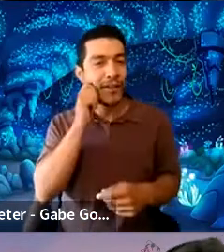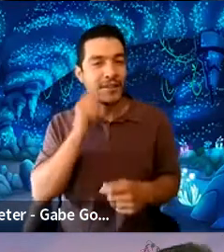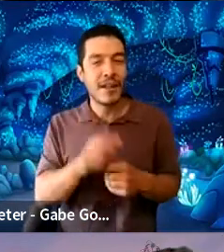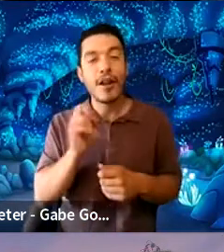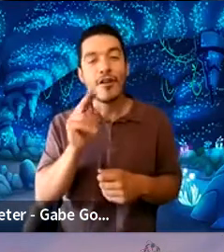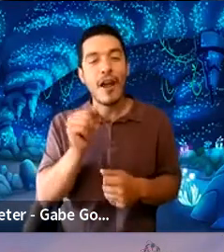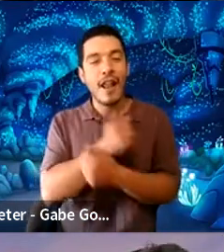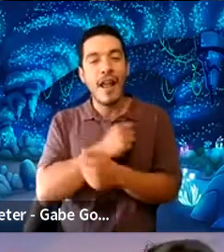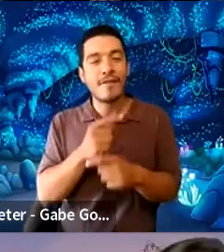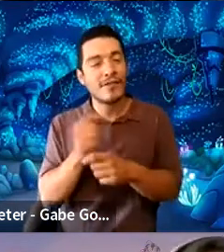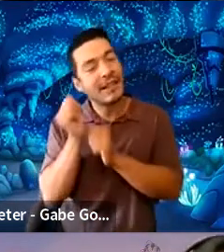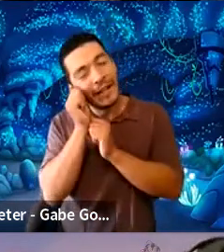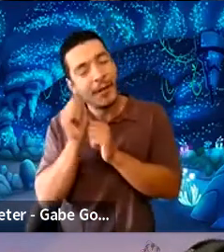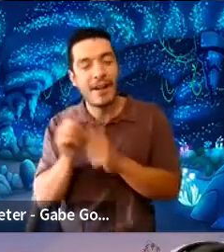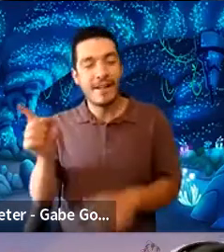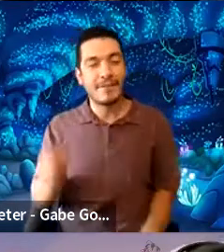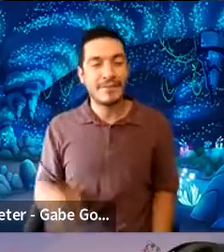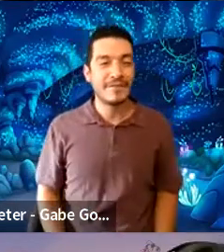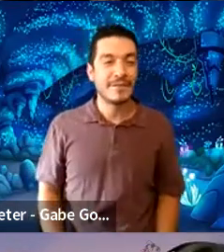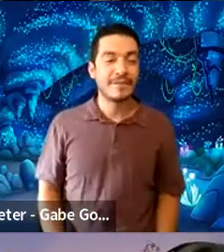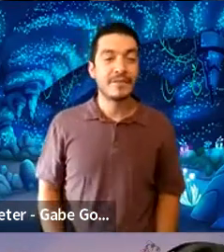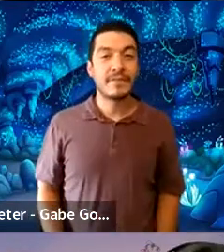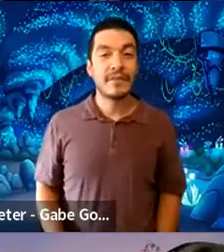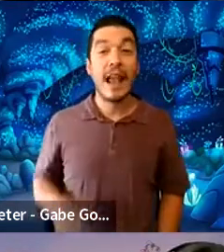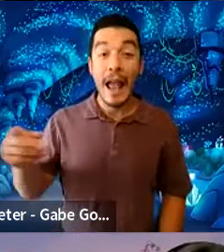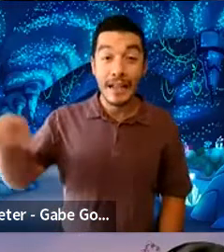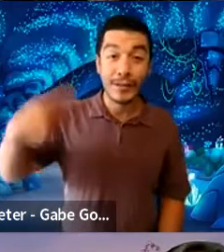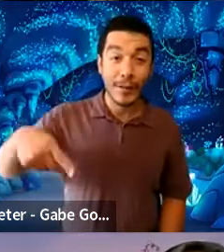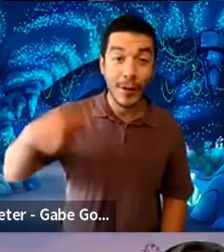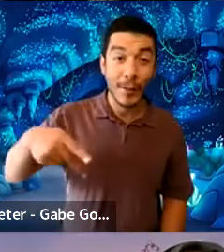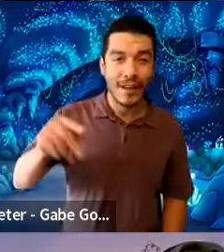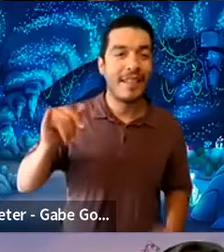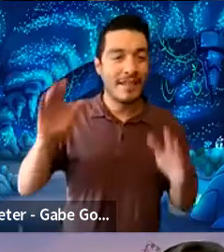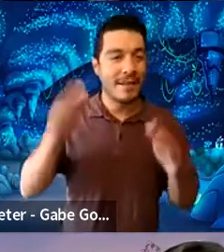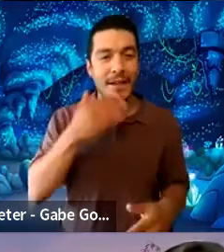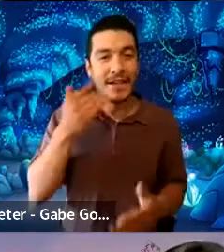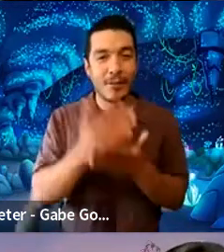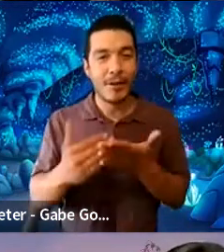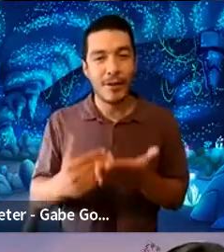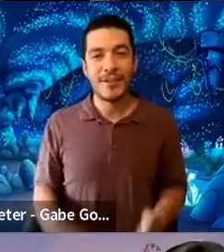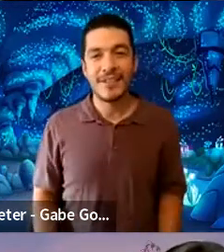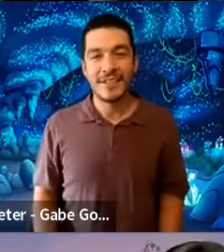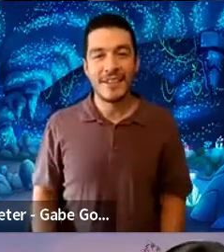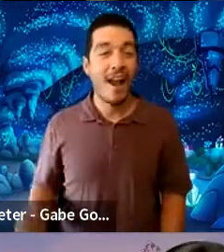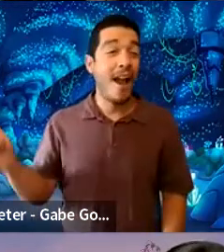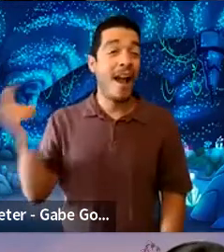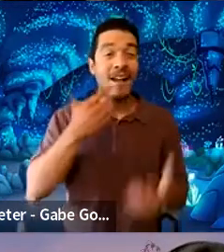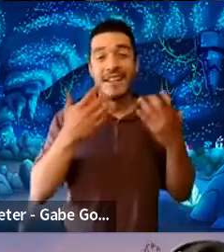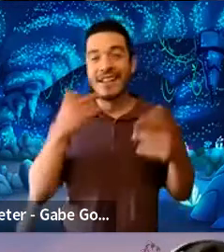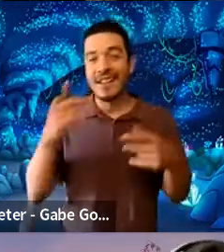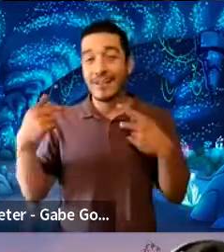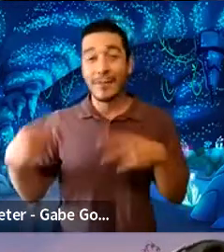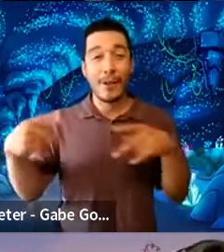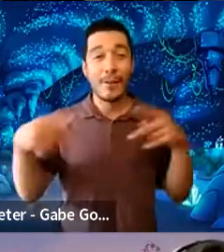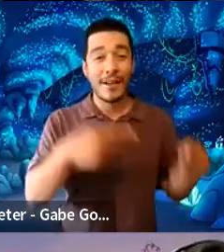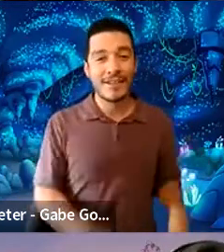Eureka loves to take a little nap on his back. And he's purple. That's the best purple. And he's purple. Yeah. Well,